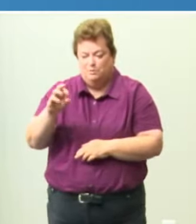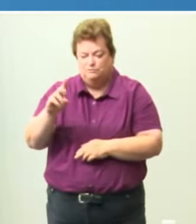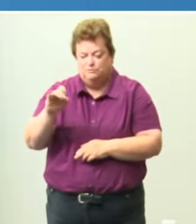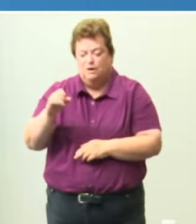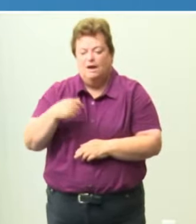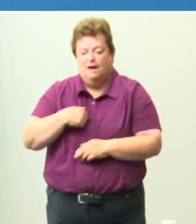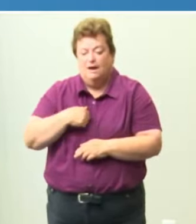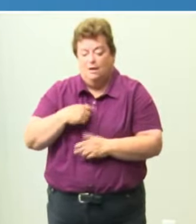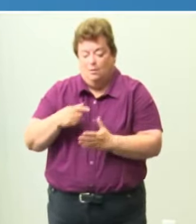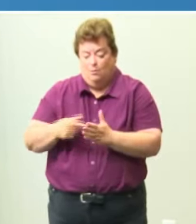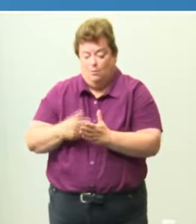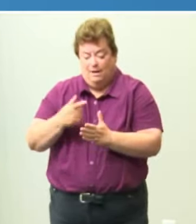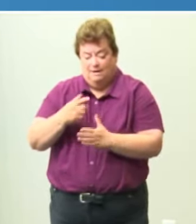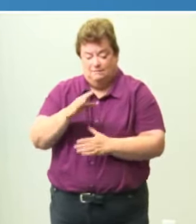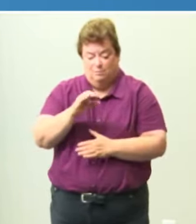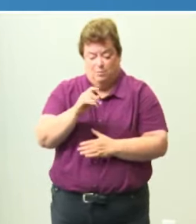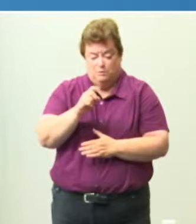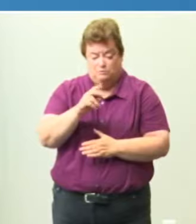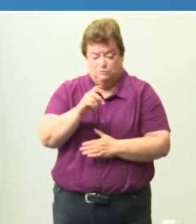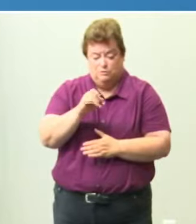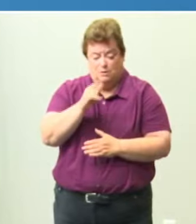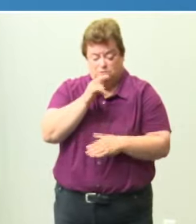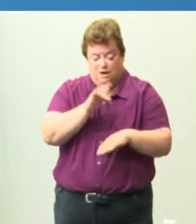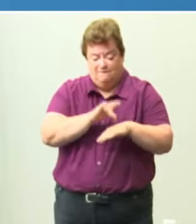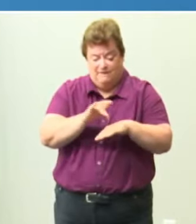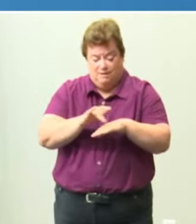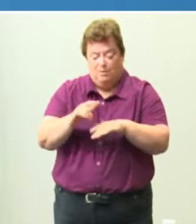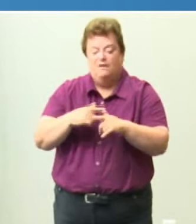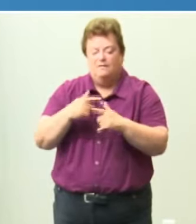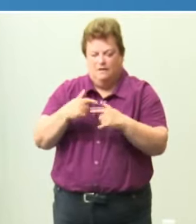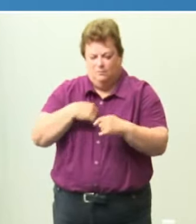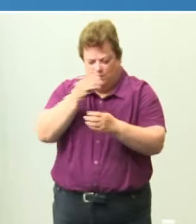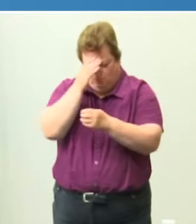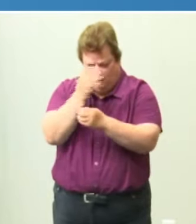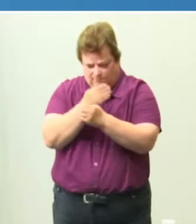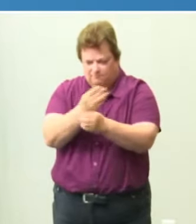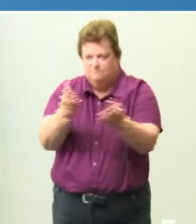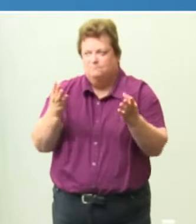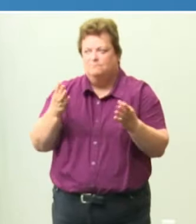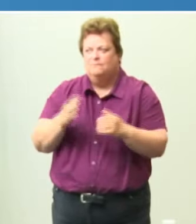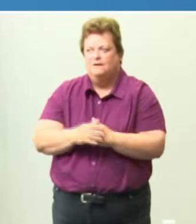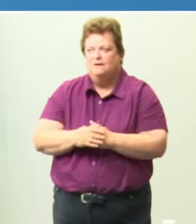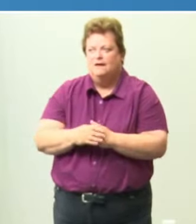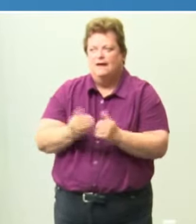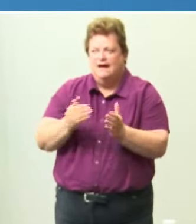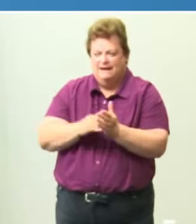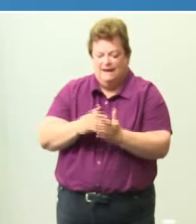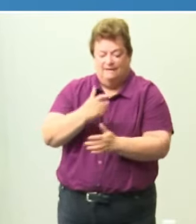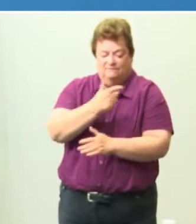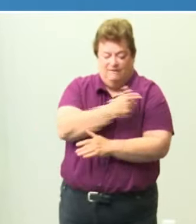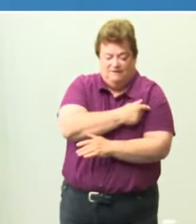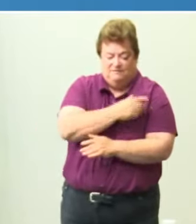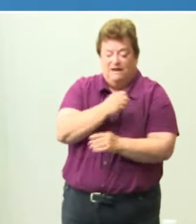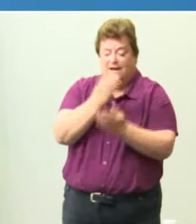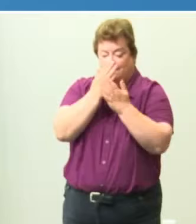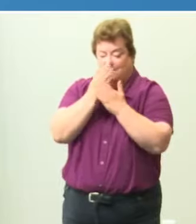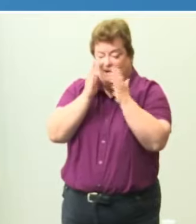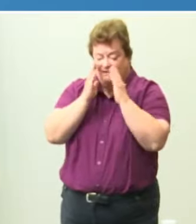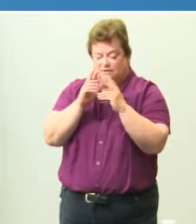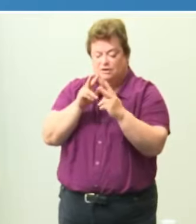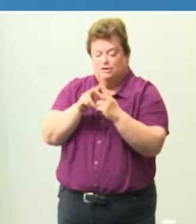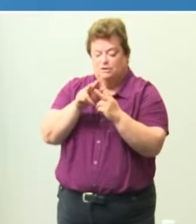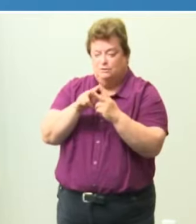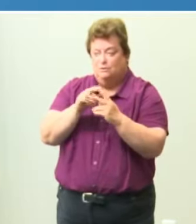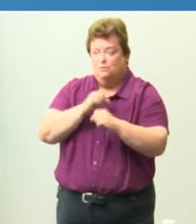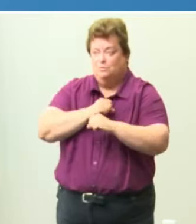notify the public once booster doses are available. Again, getting vaccinated and wearing a mask are two actions that